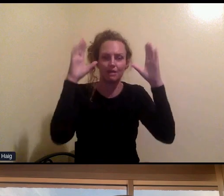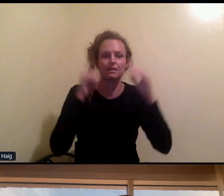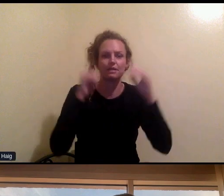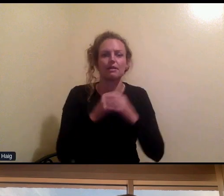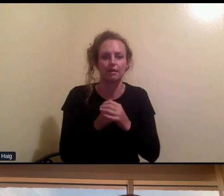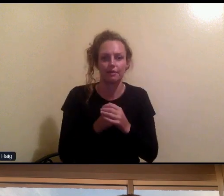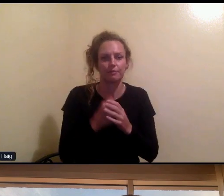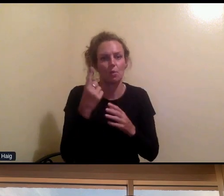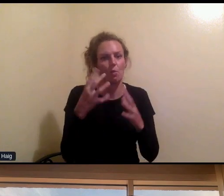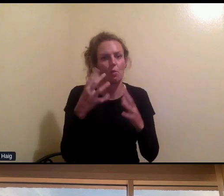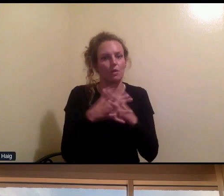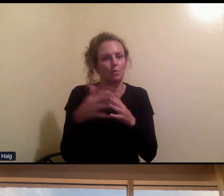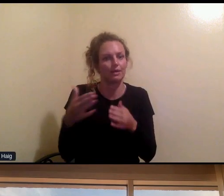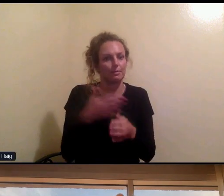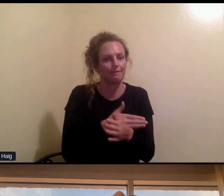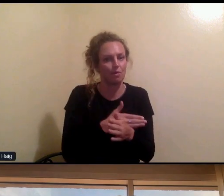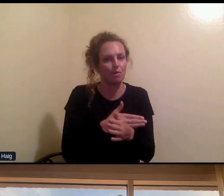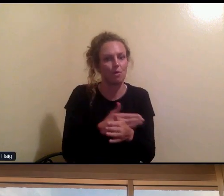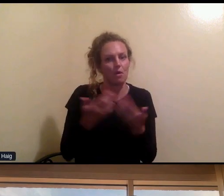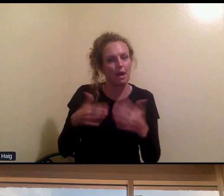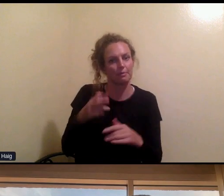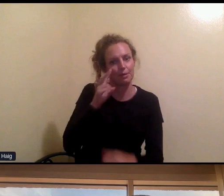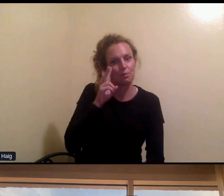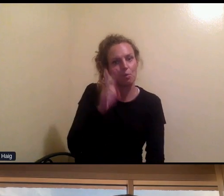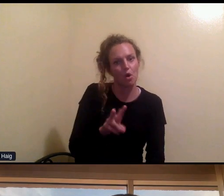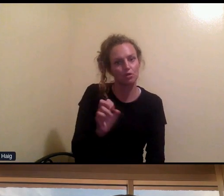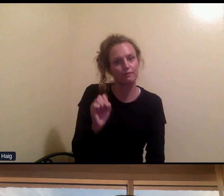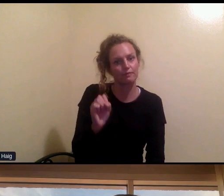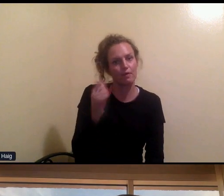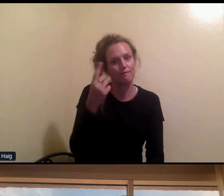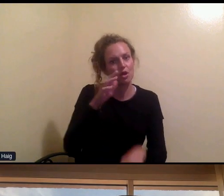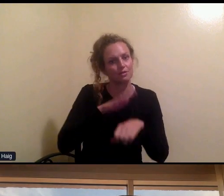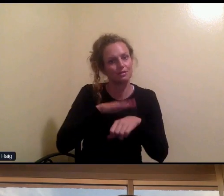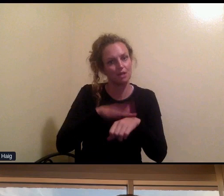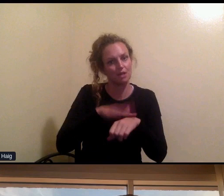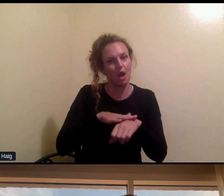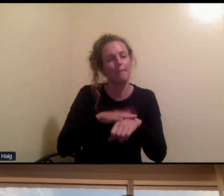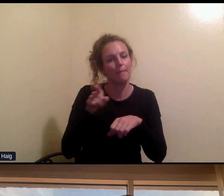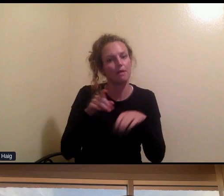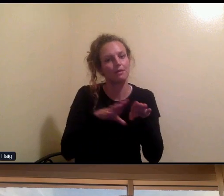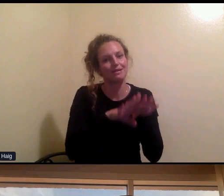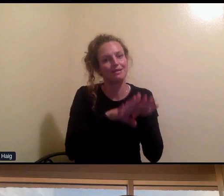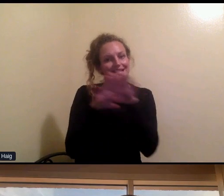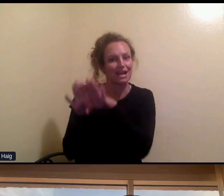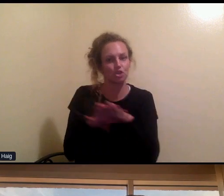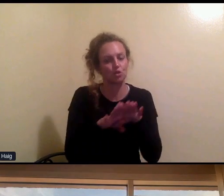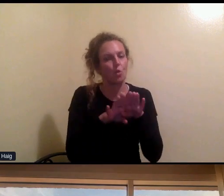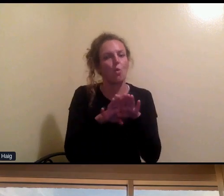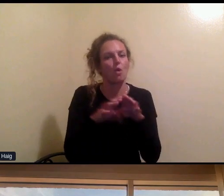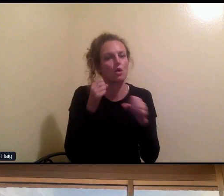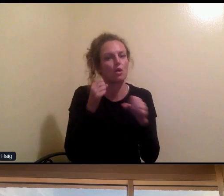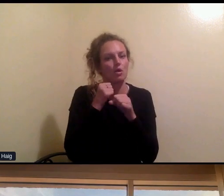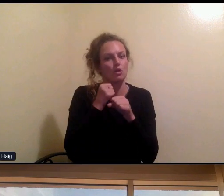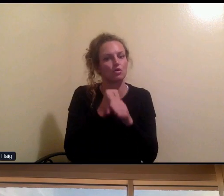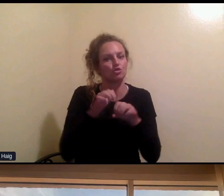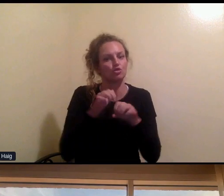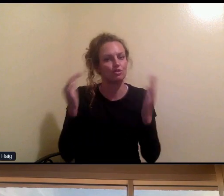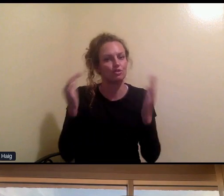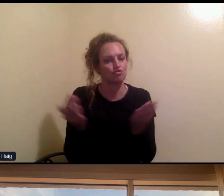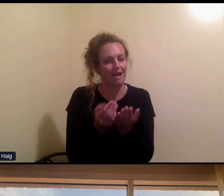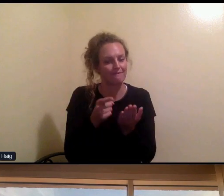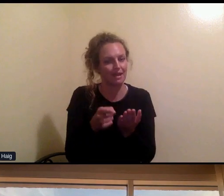just watched for the first time. I don't know if you're familiar with the series that National Geographic did with Will Smith. I think it's called Welcome to Earth. Beautiful